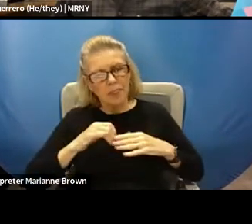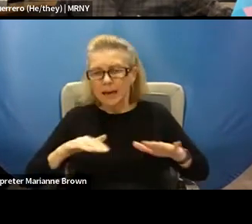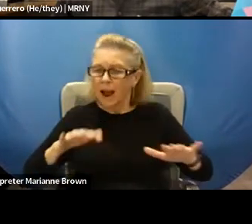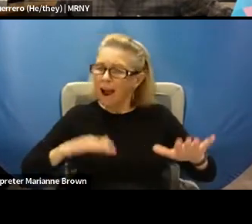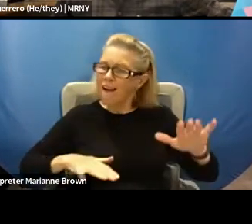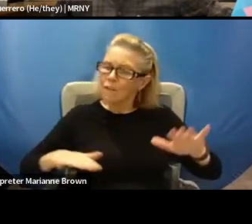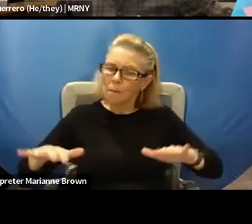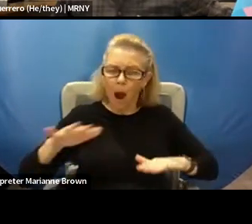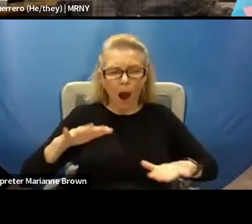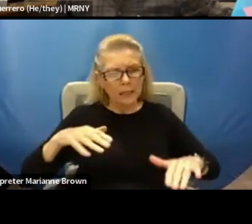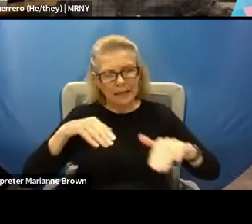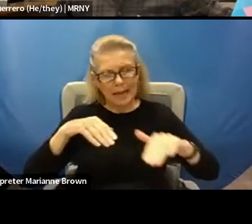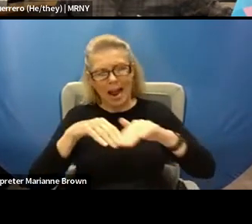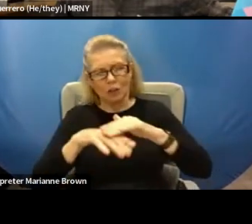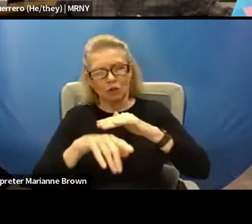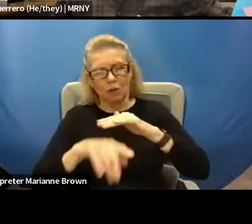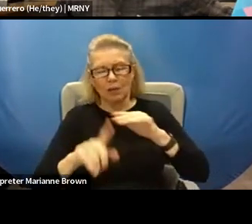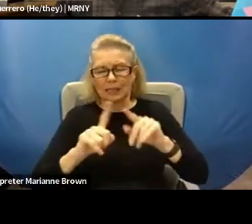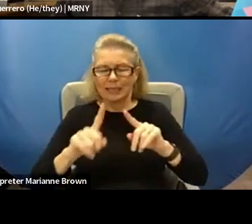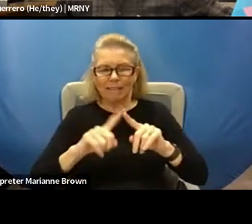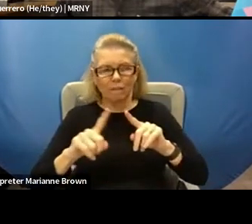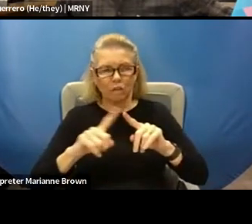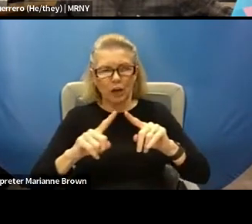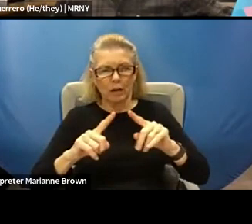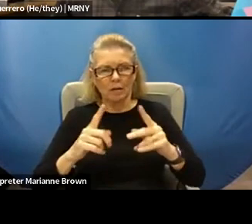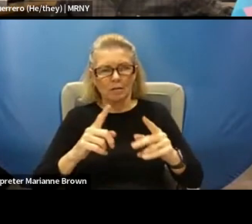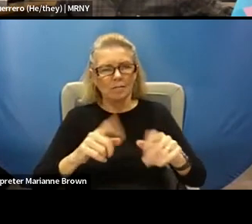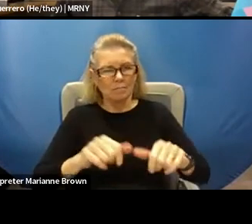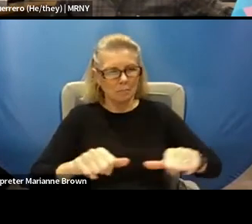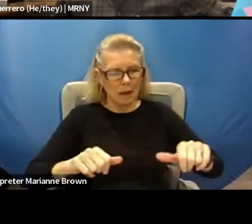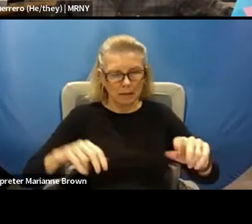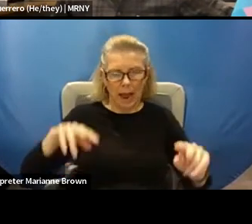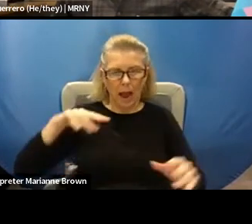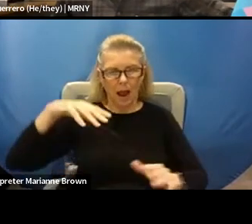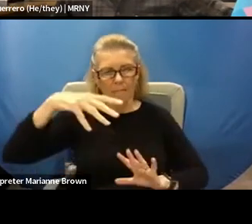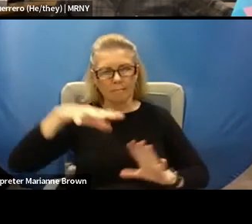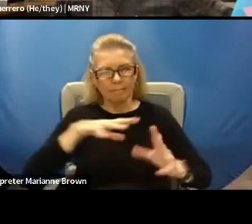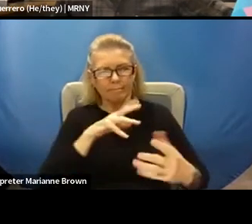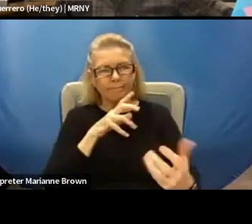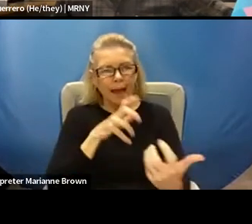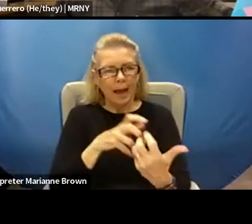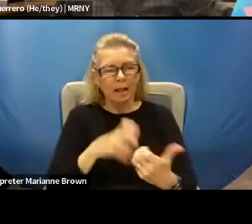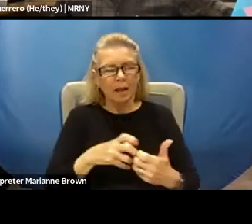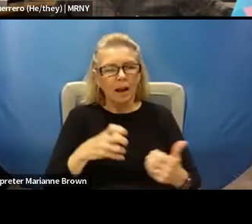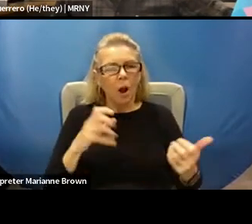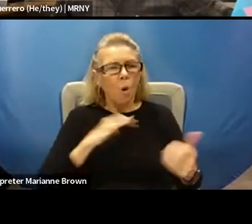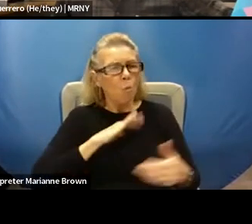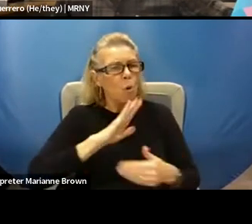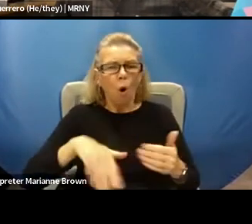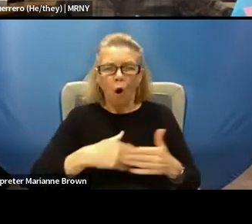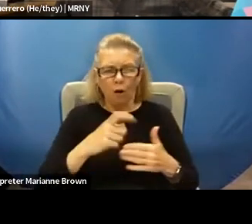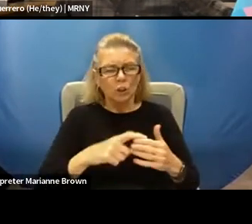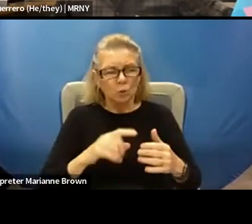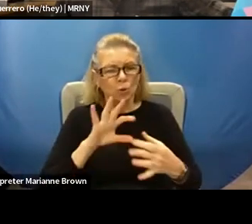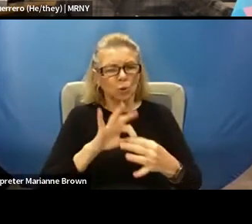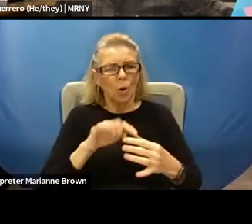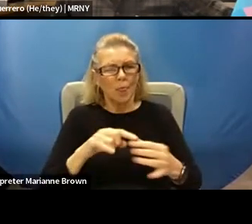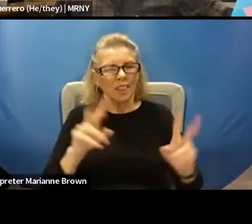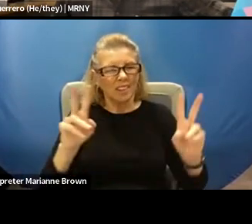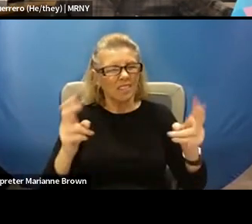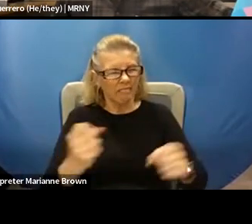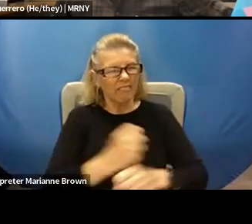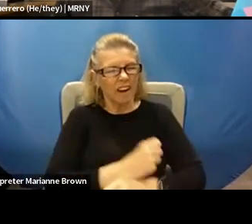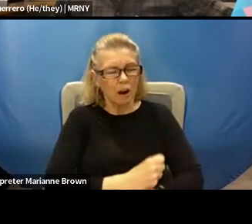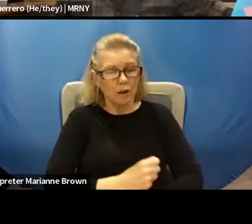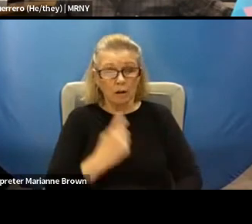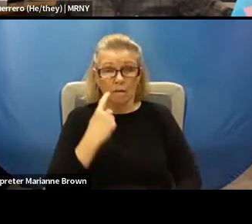all angles because we all need to like join this fight. To me, it was very, very real for me, I think, when, again,